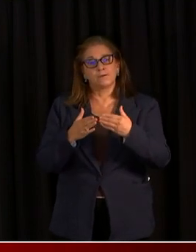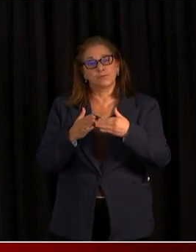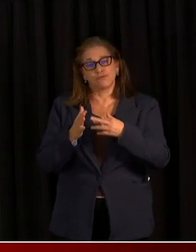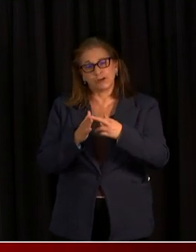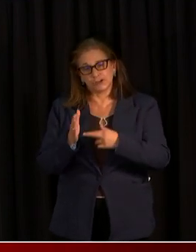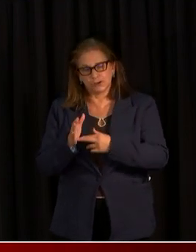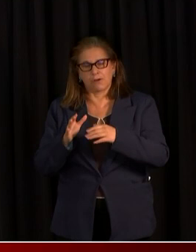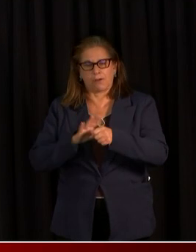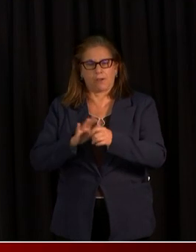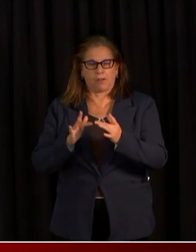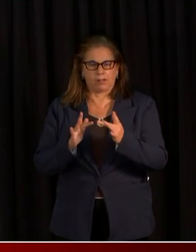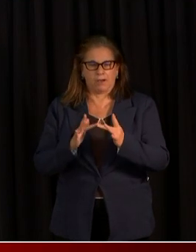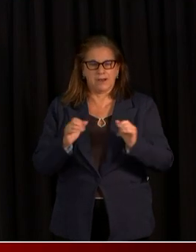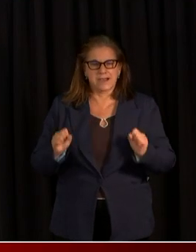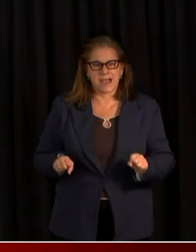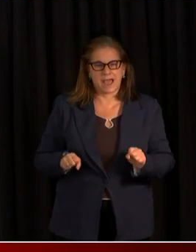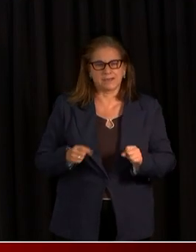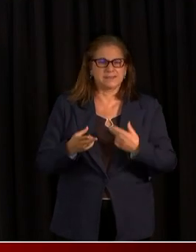visiting